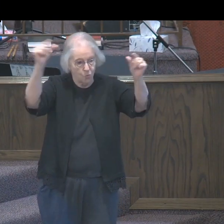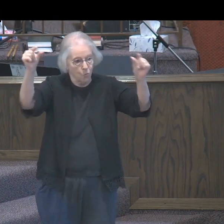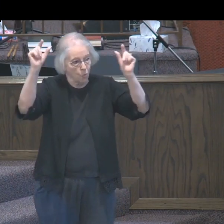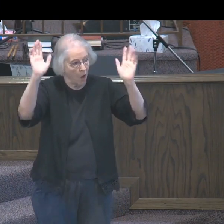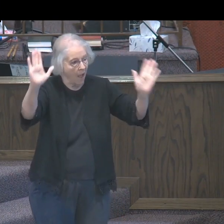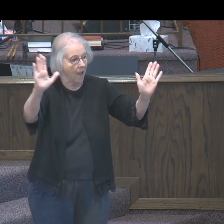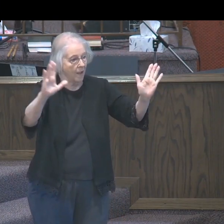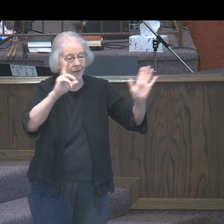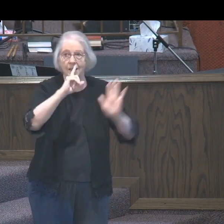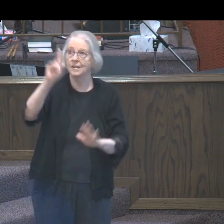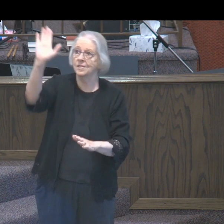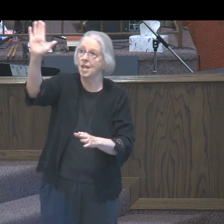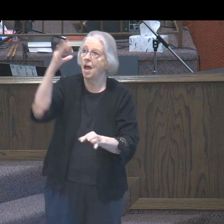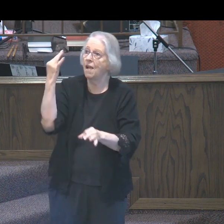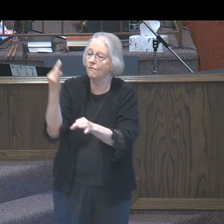Lord,